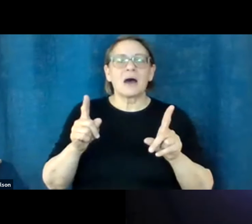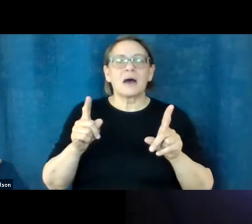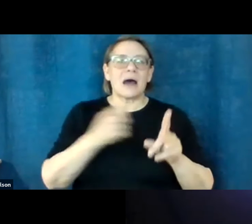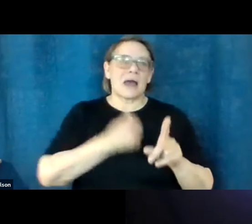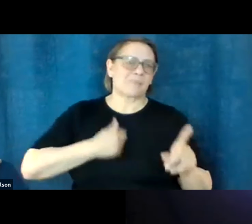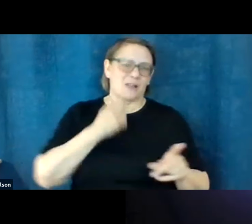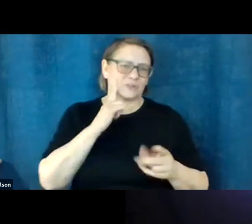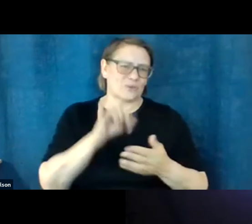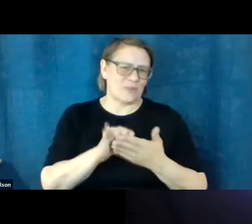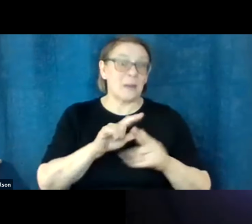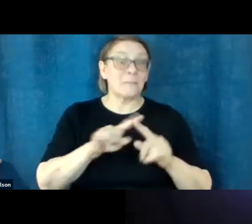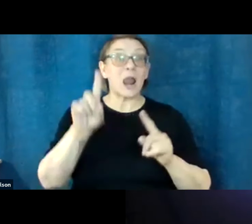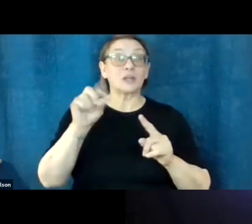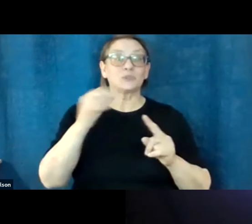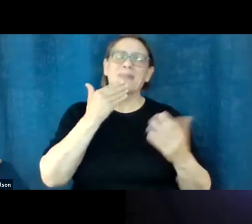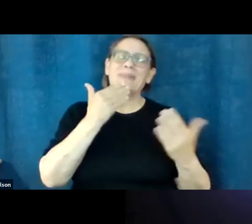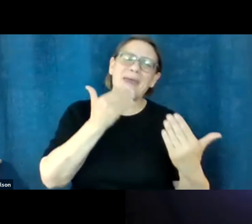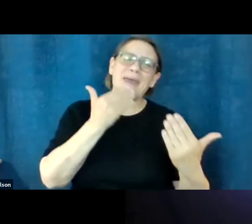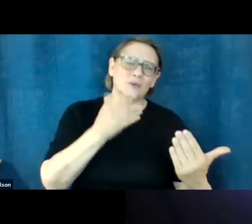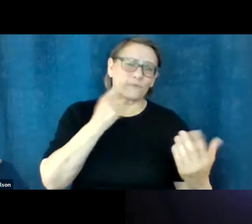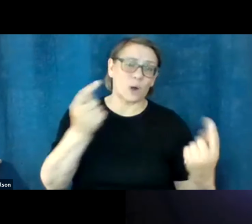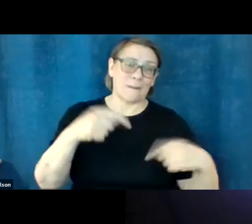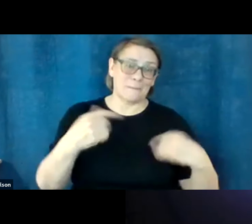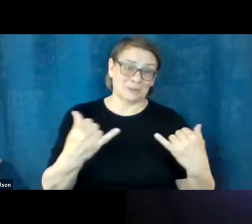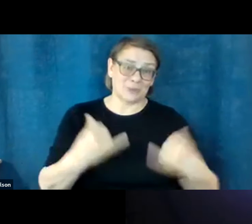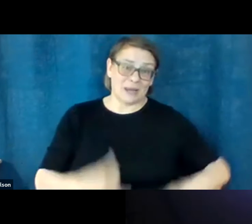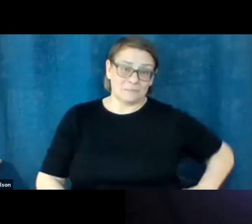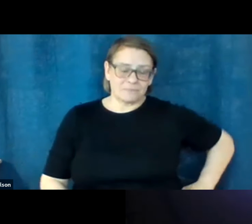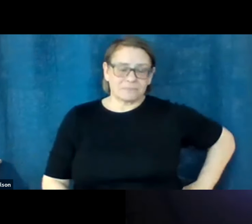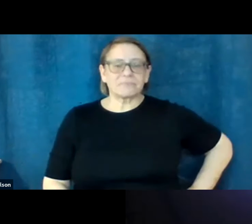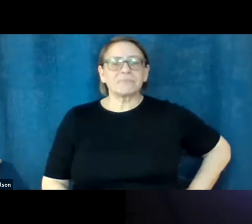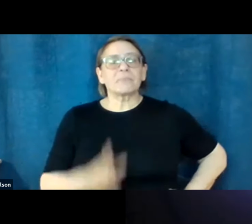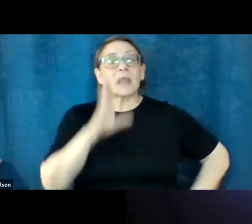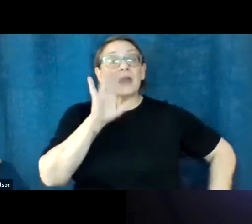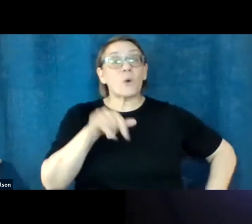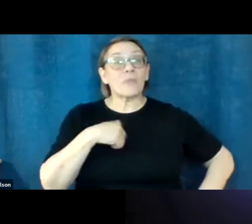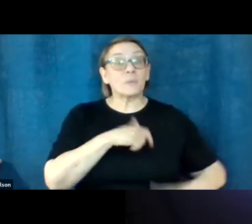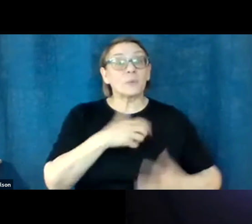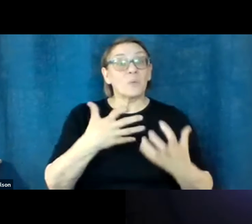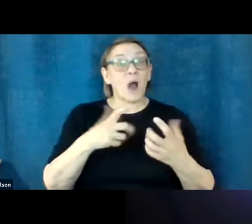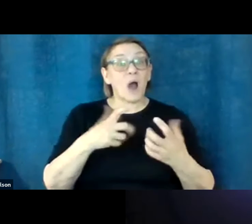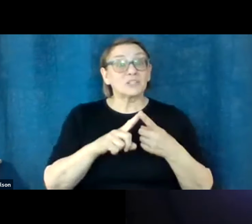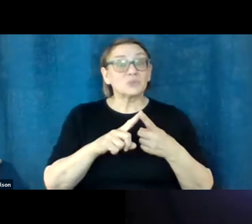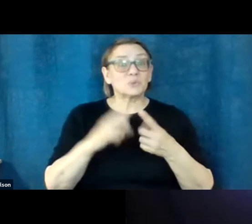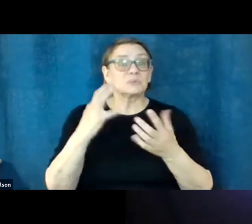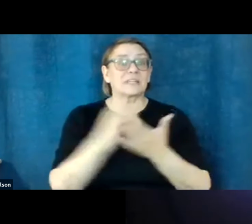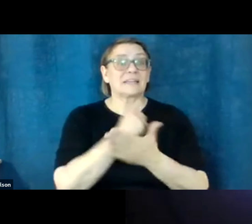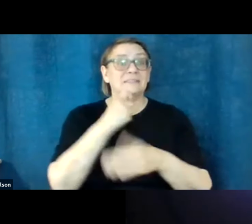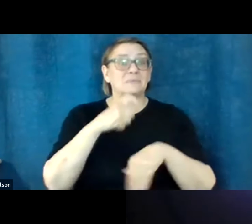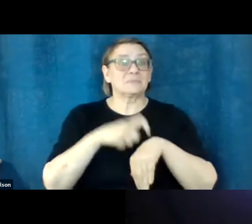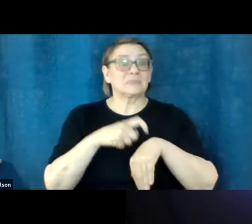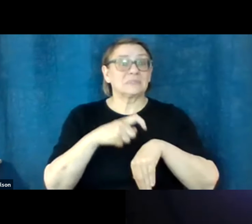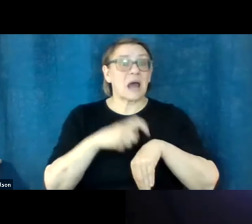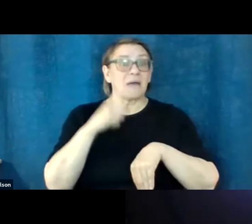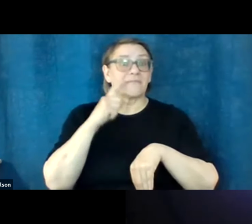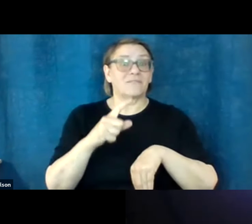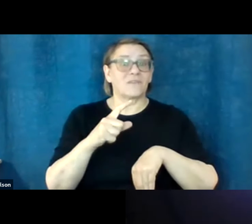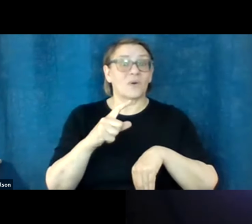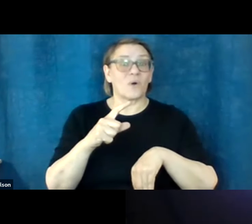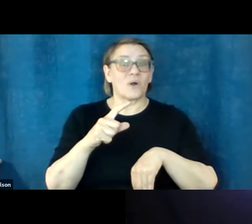for that, but I do thank you for coming today. I know that we had wanted to get some time for the